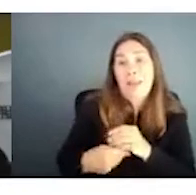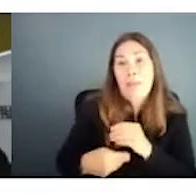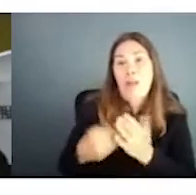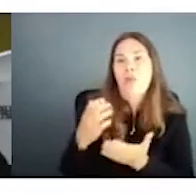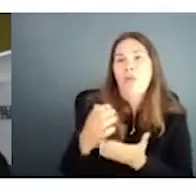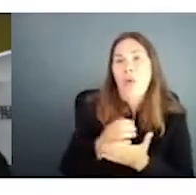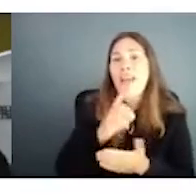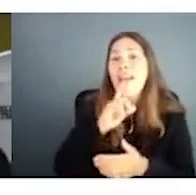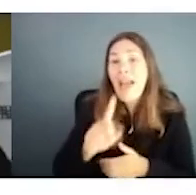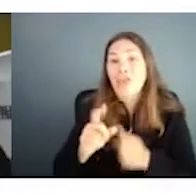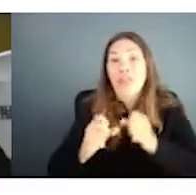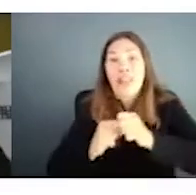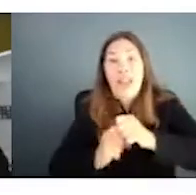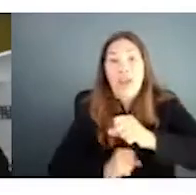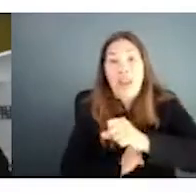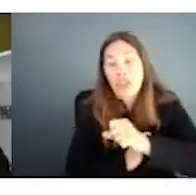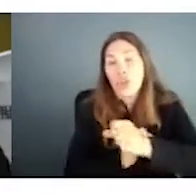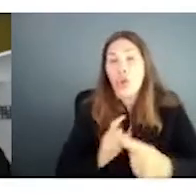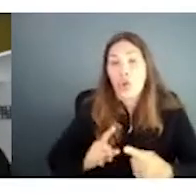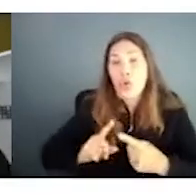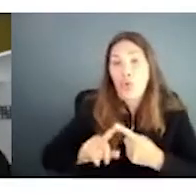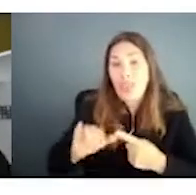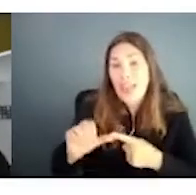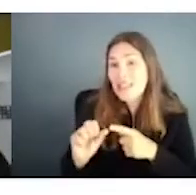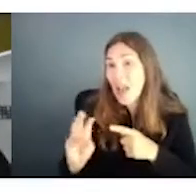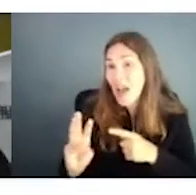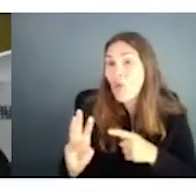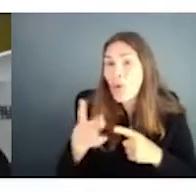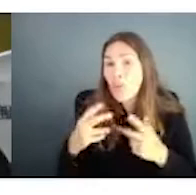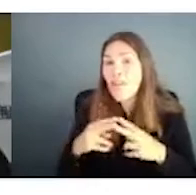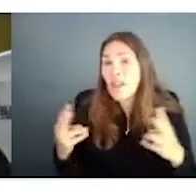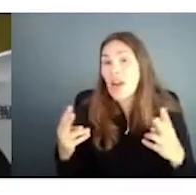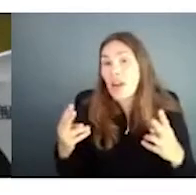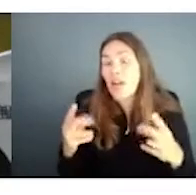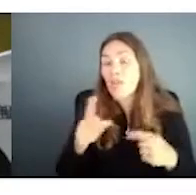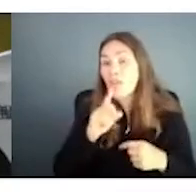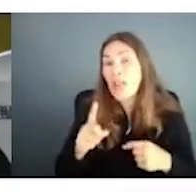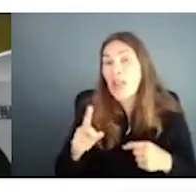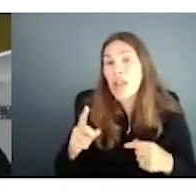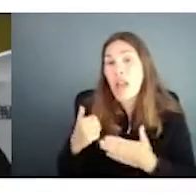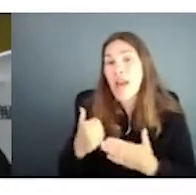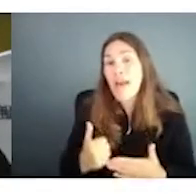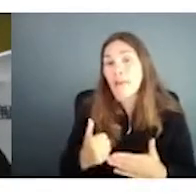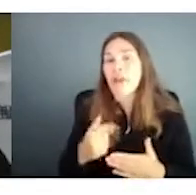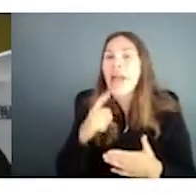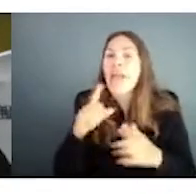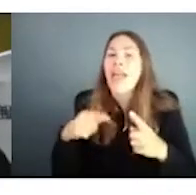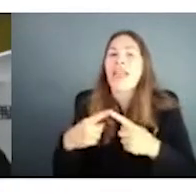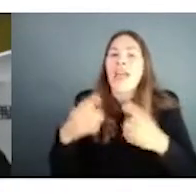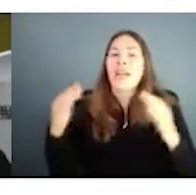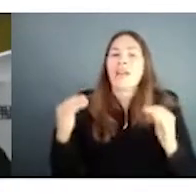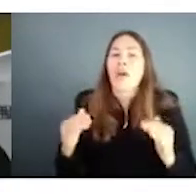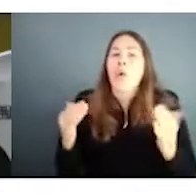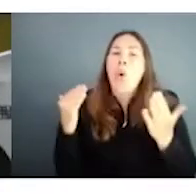actually foundational to the software, that would be very helpful. And then they're hoping, instead of